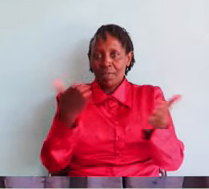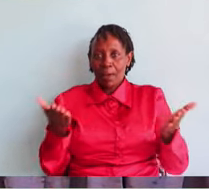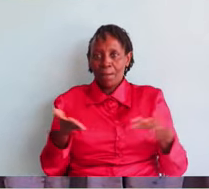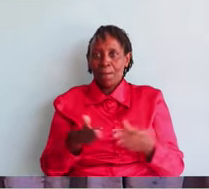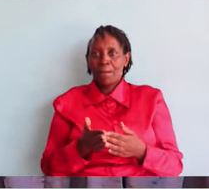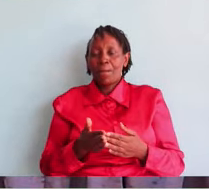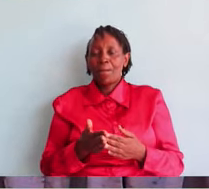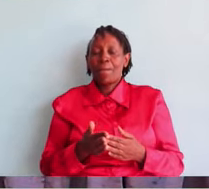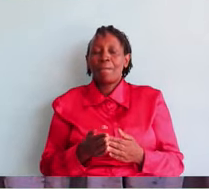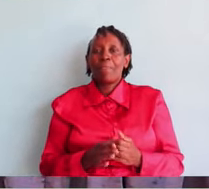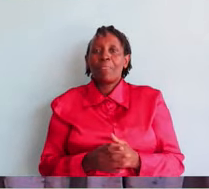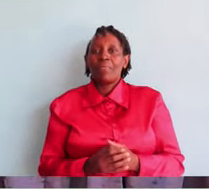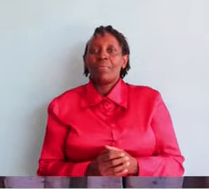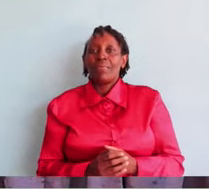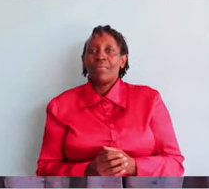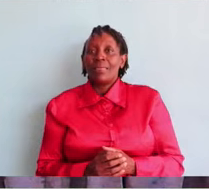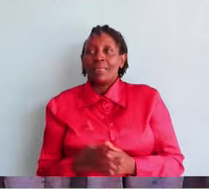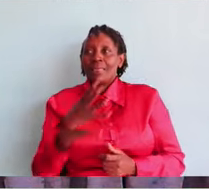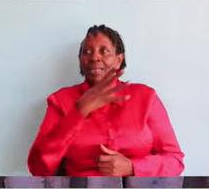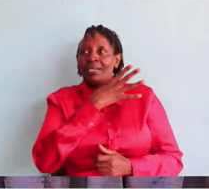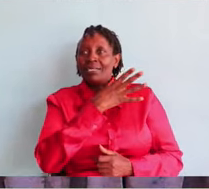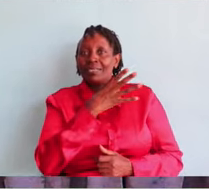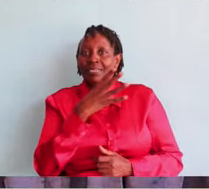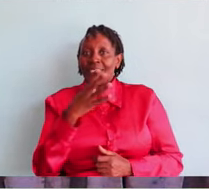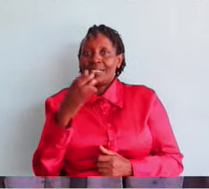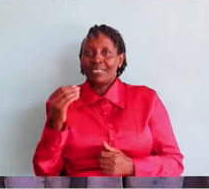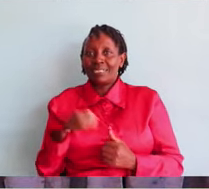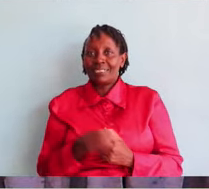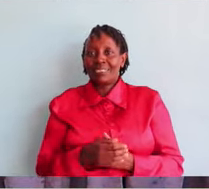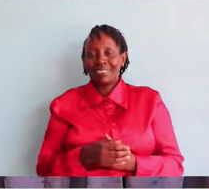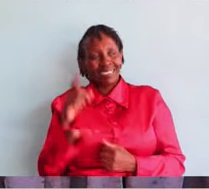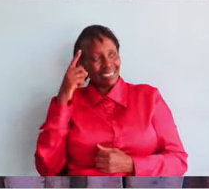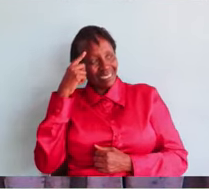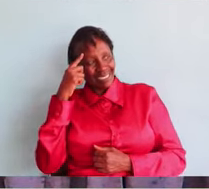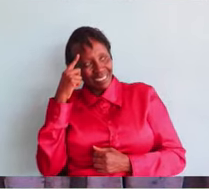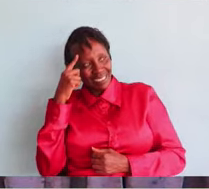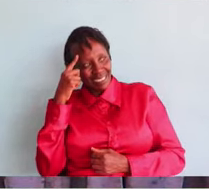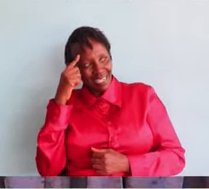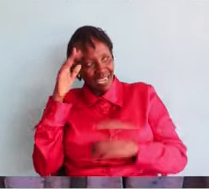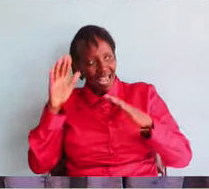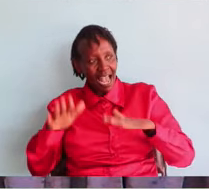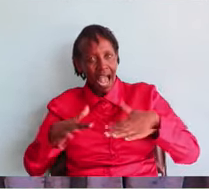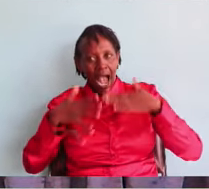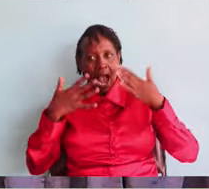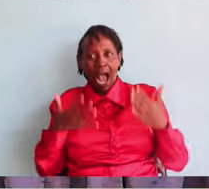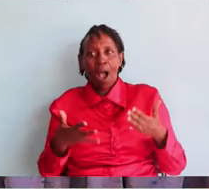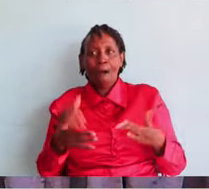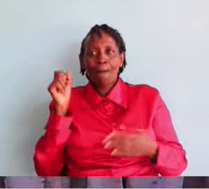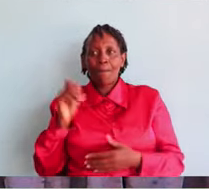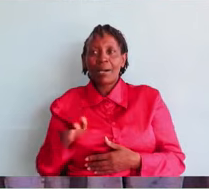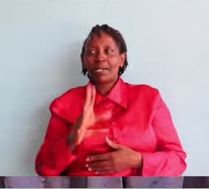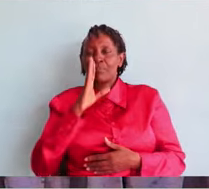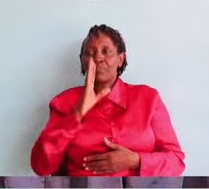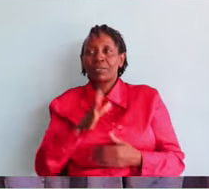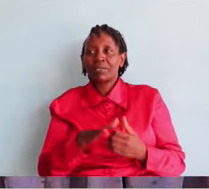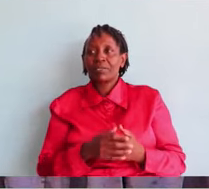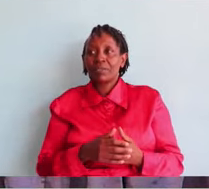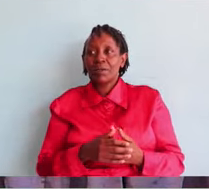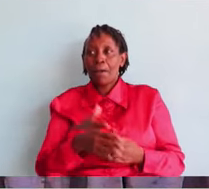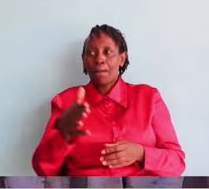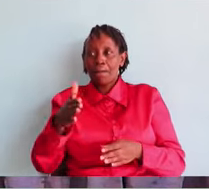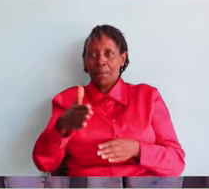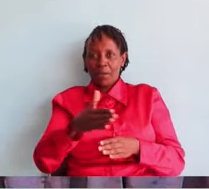day, and I started thinking of how it must have been, let's say before the